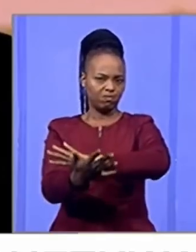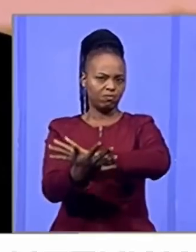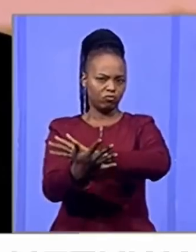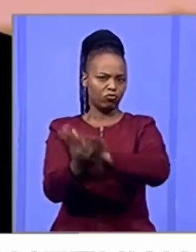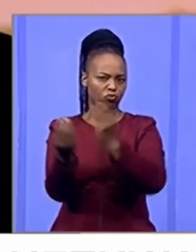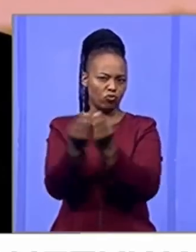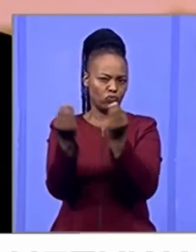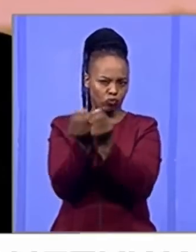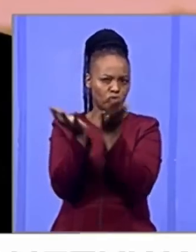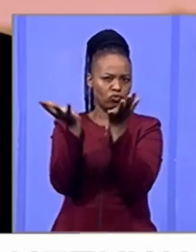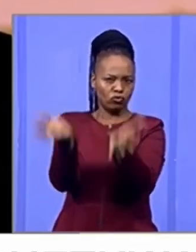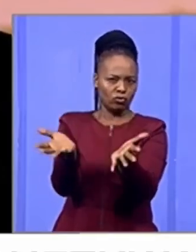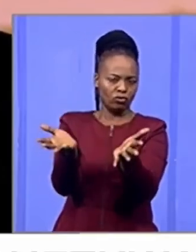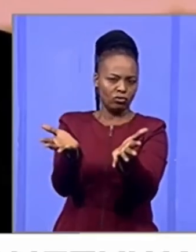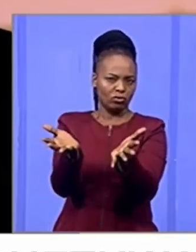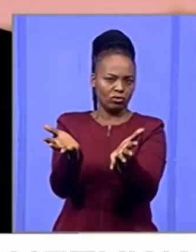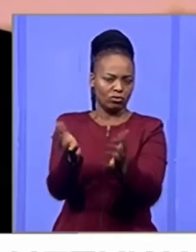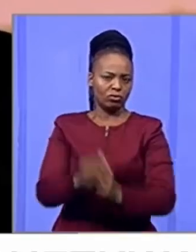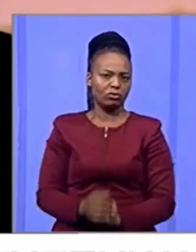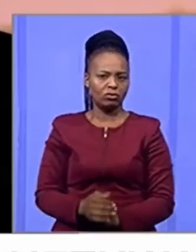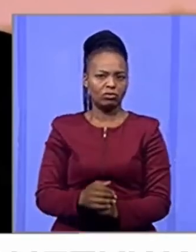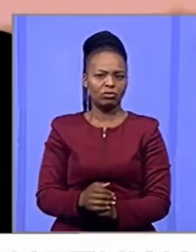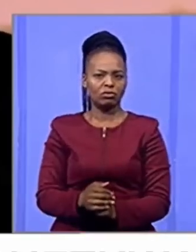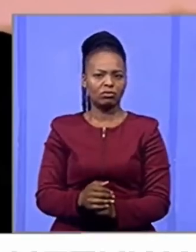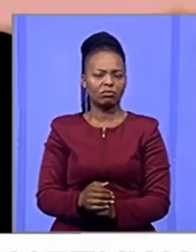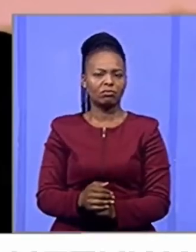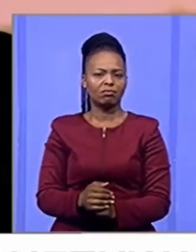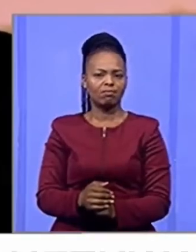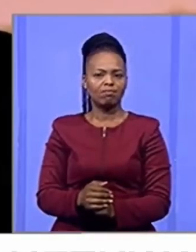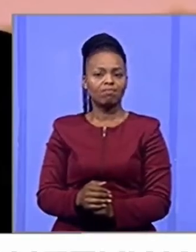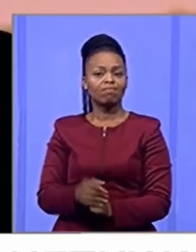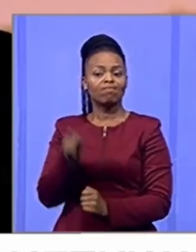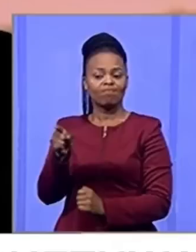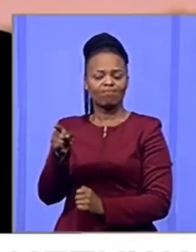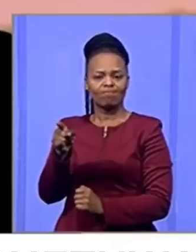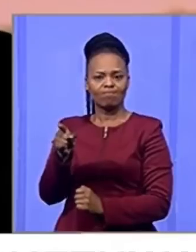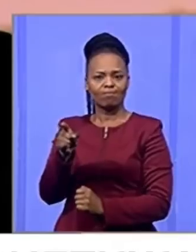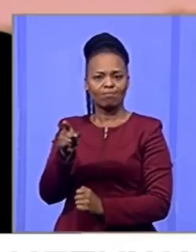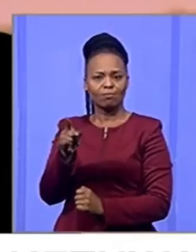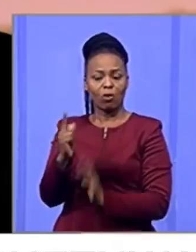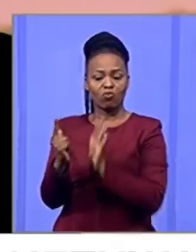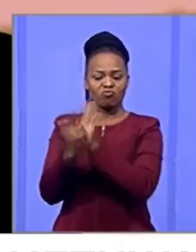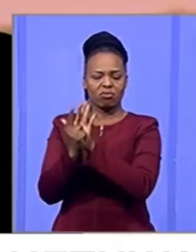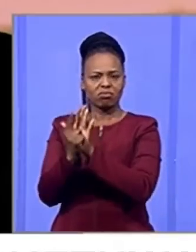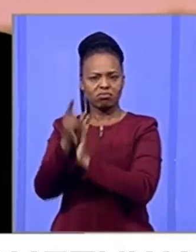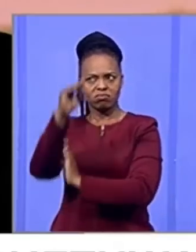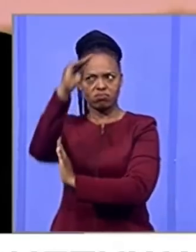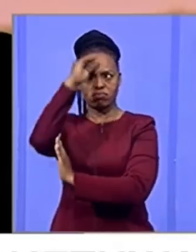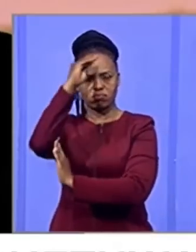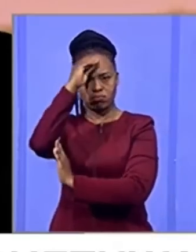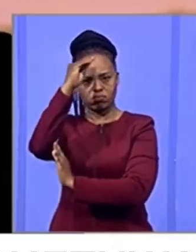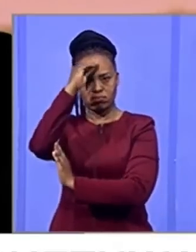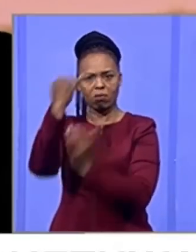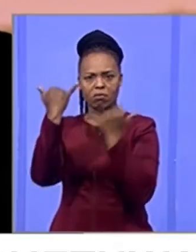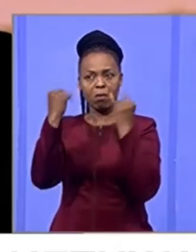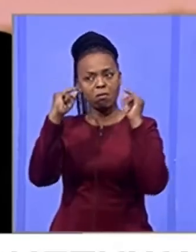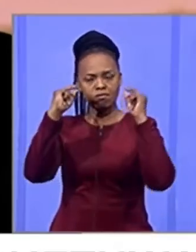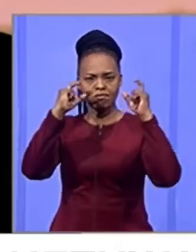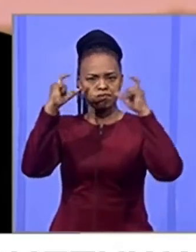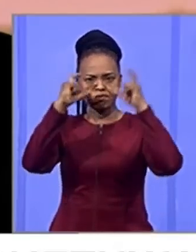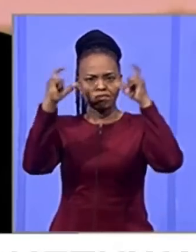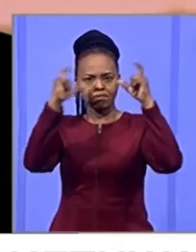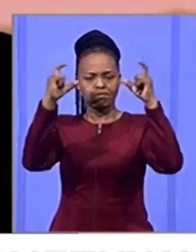those, the arm and the strong arm of the law is now right